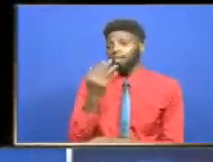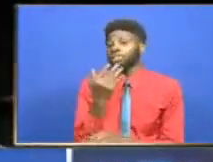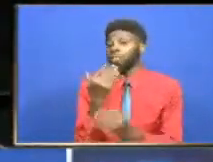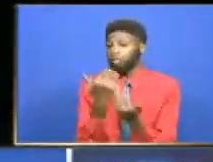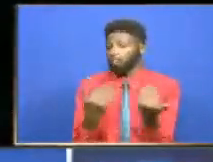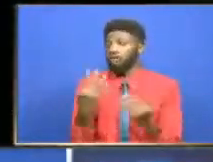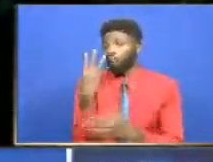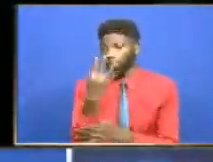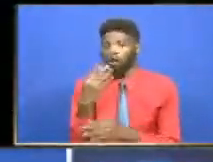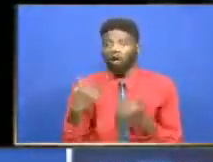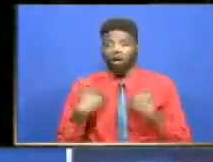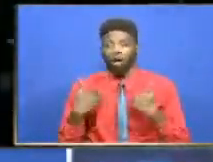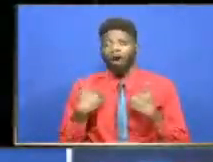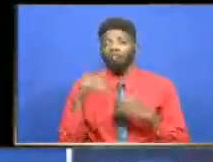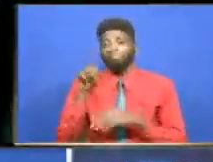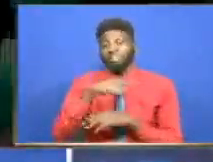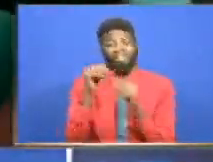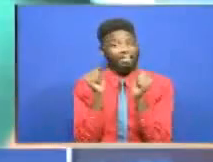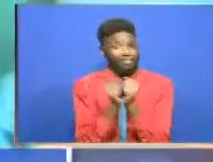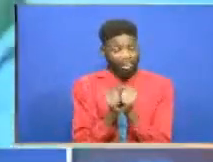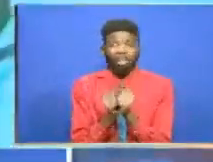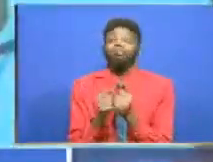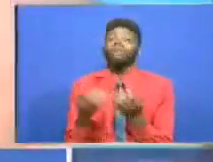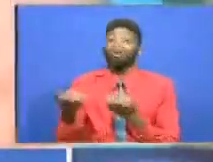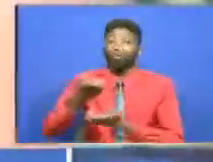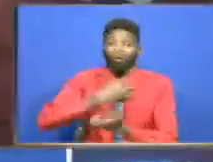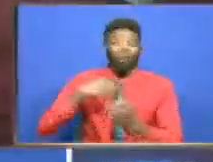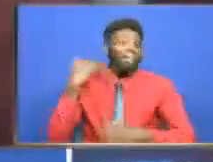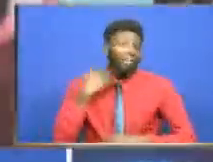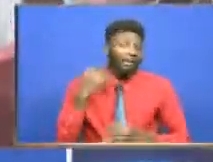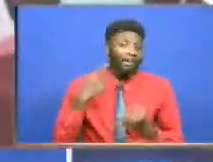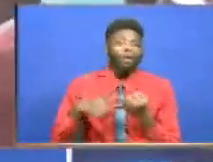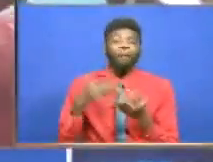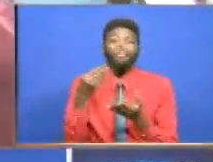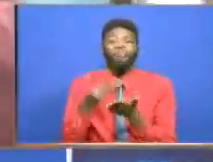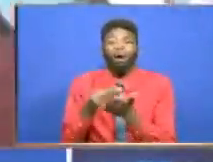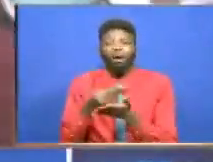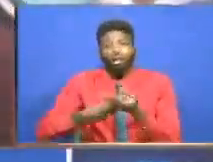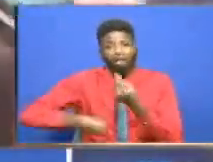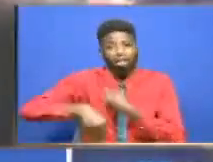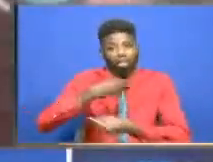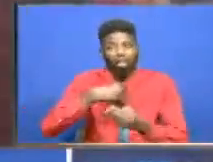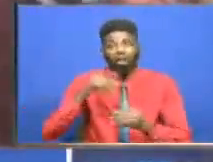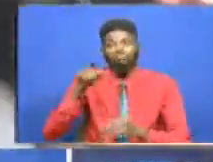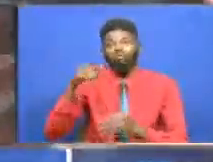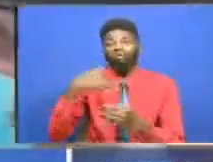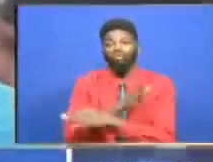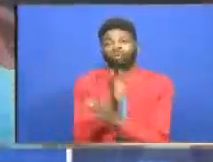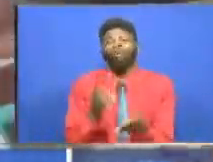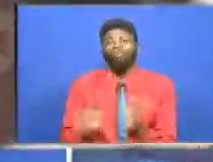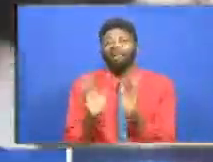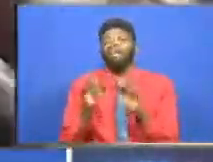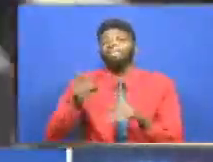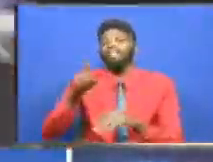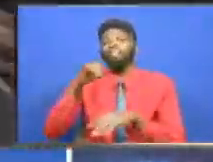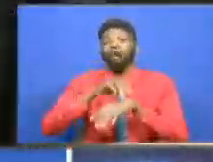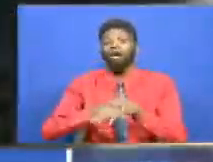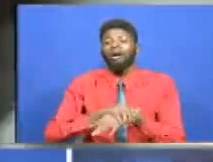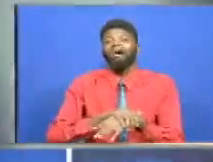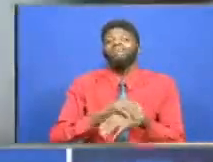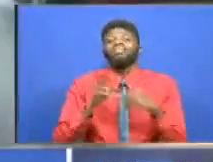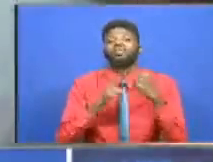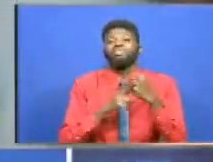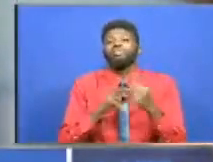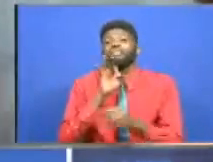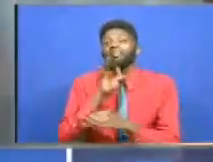crimes, money laundering, and conflict of interest for fraudulently acquiring 73.4 million shillings from the